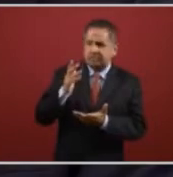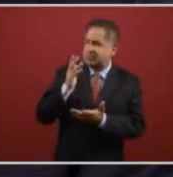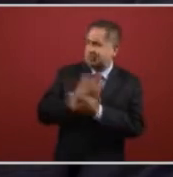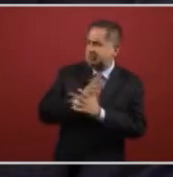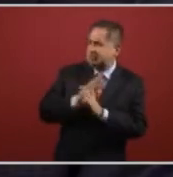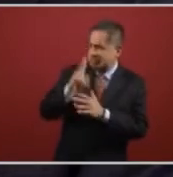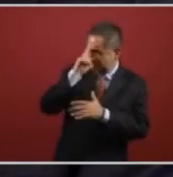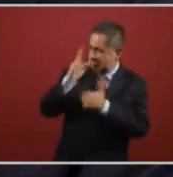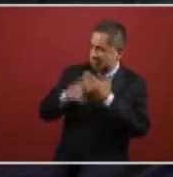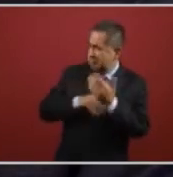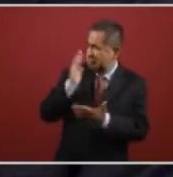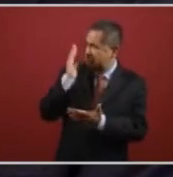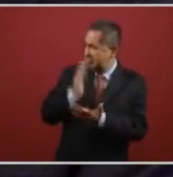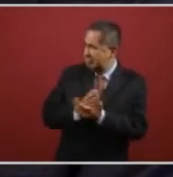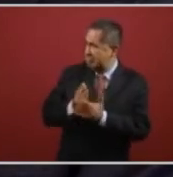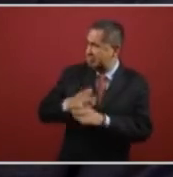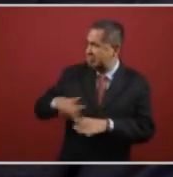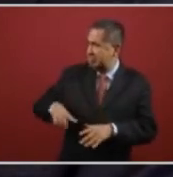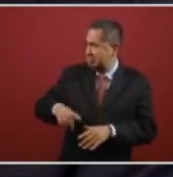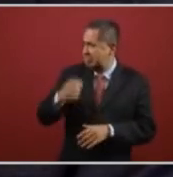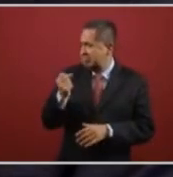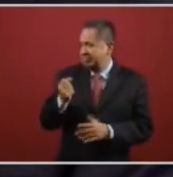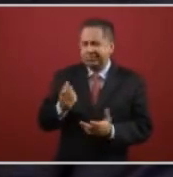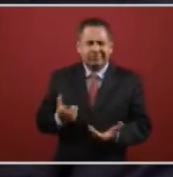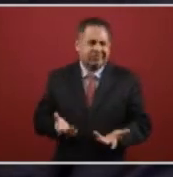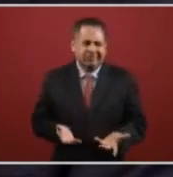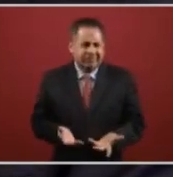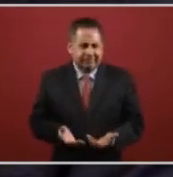Stop violence.